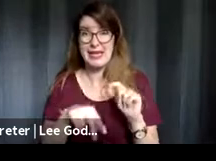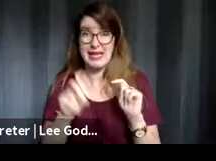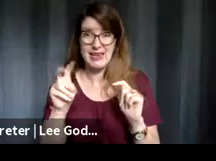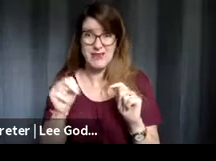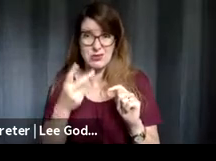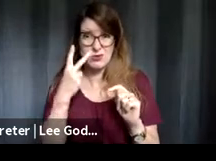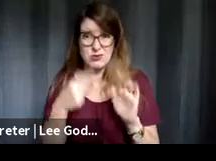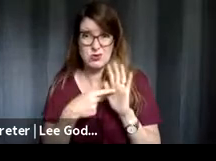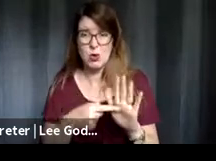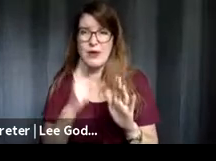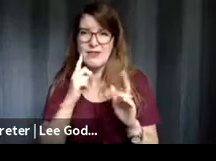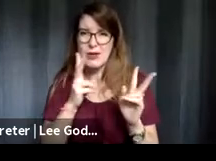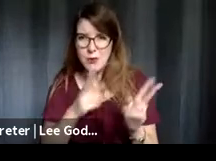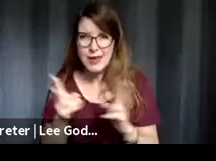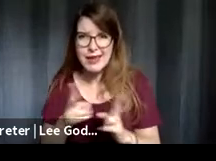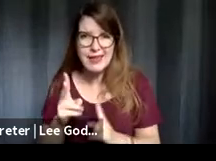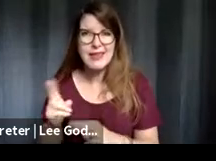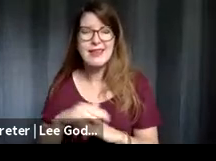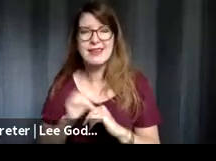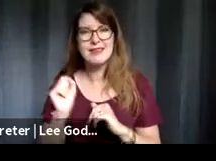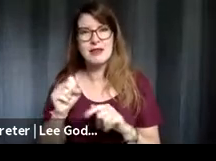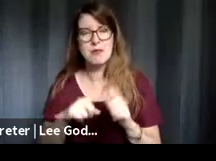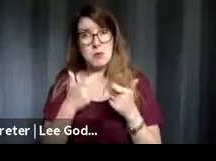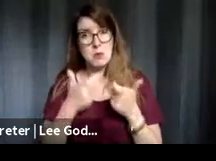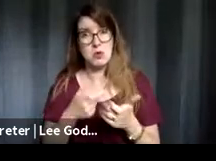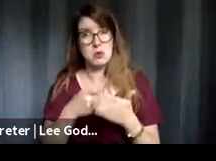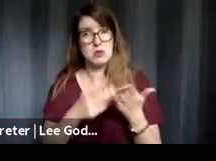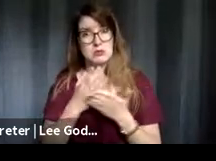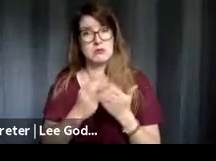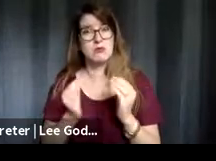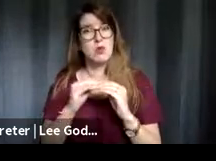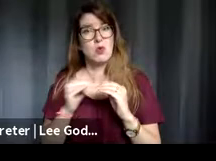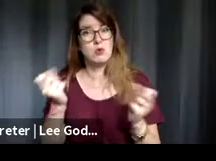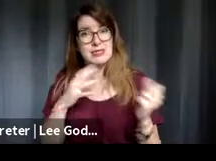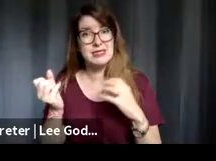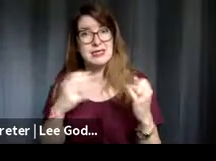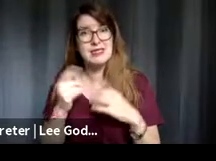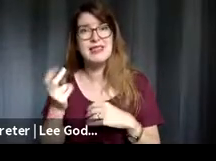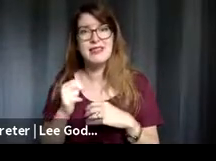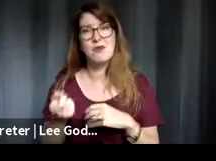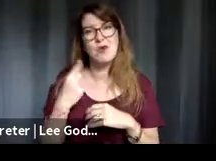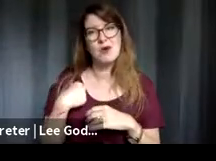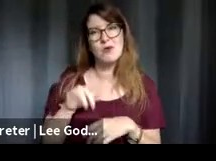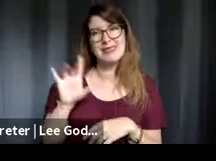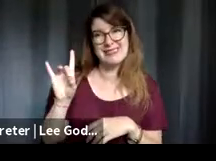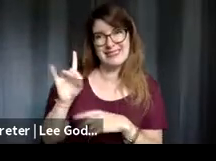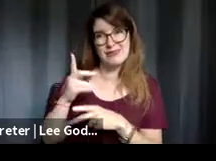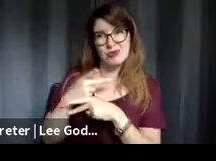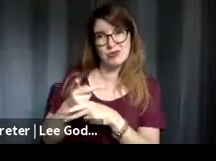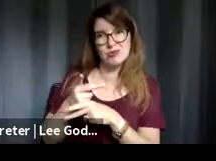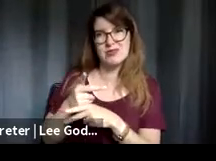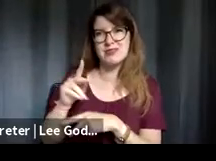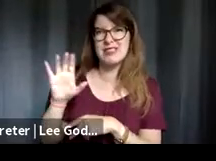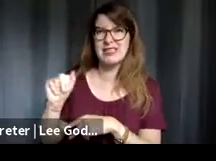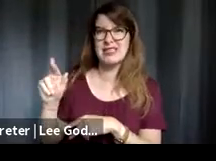you all of them. We've had to edit them down. But watch what some more that you sent. And then one we did produce, Carrie's